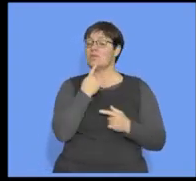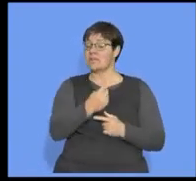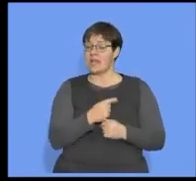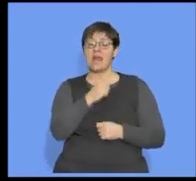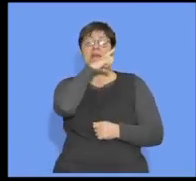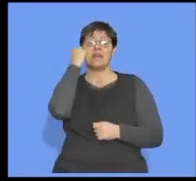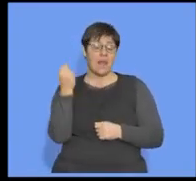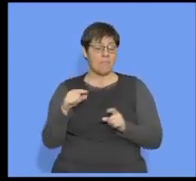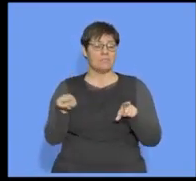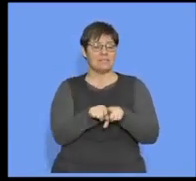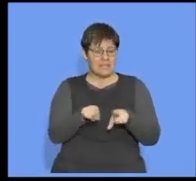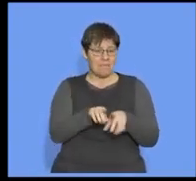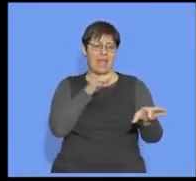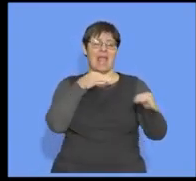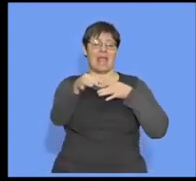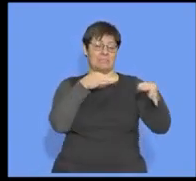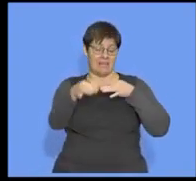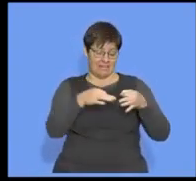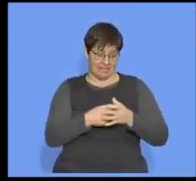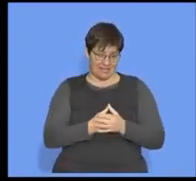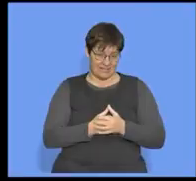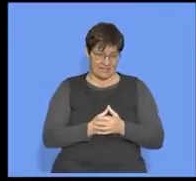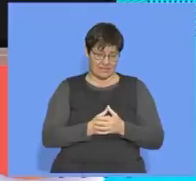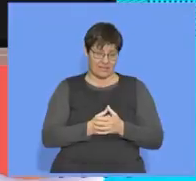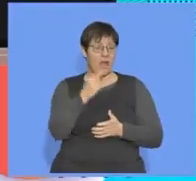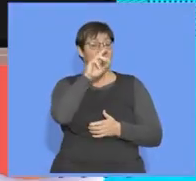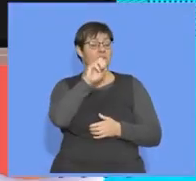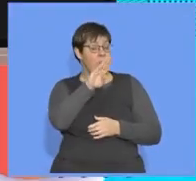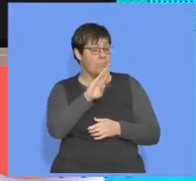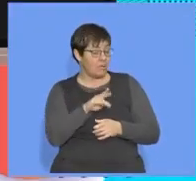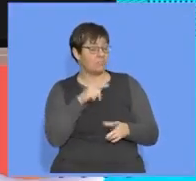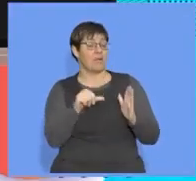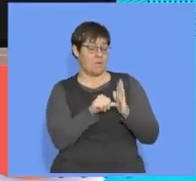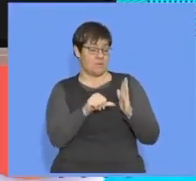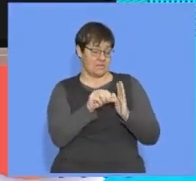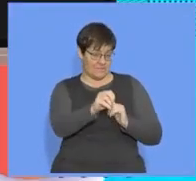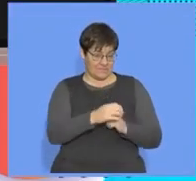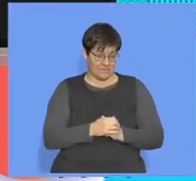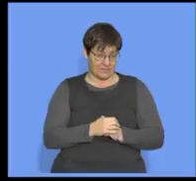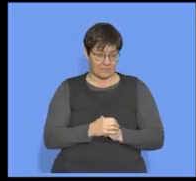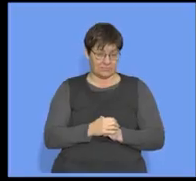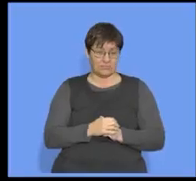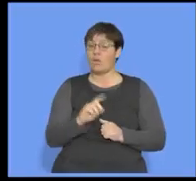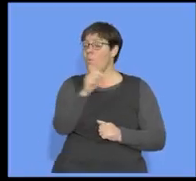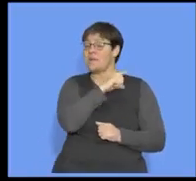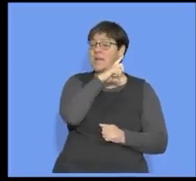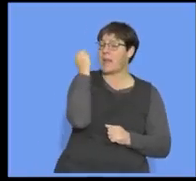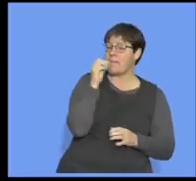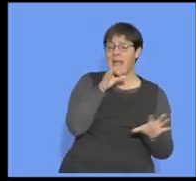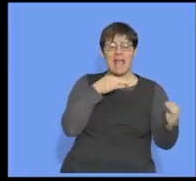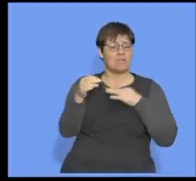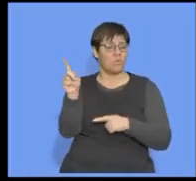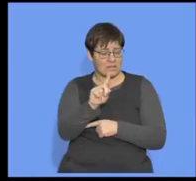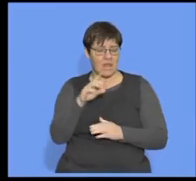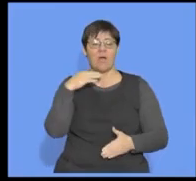It says, name and describe. Verbs are important. What are you